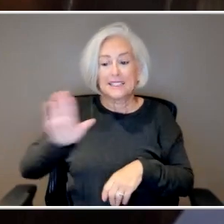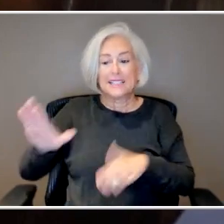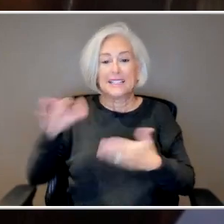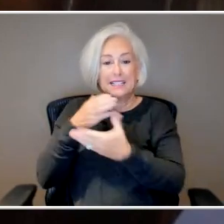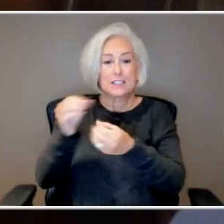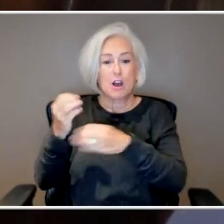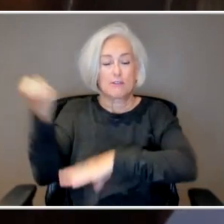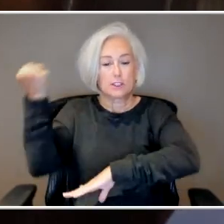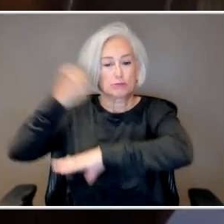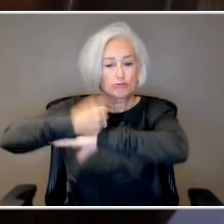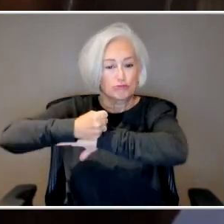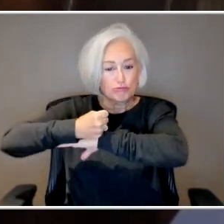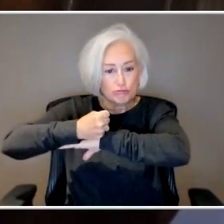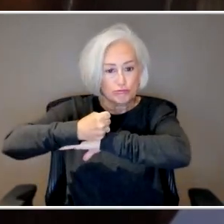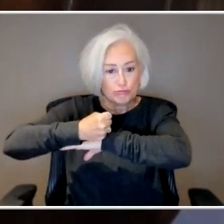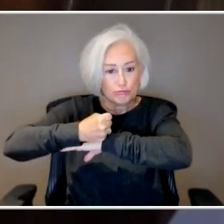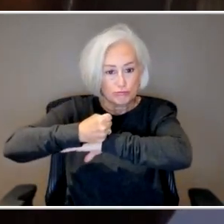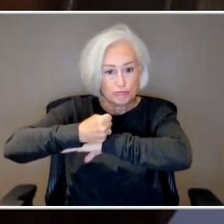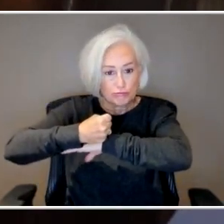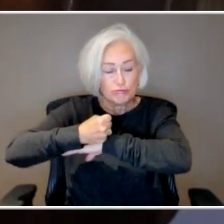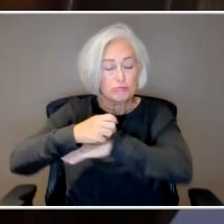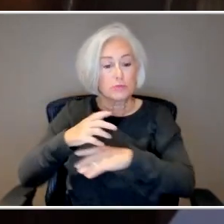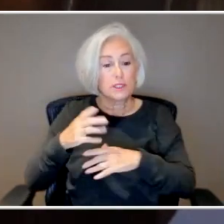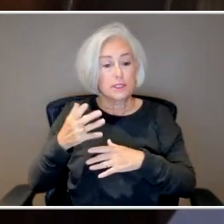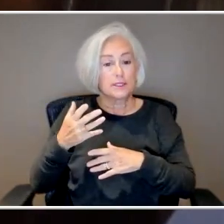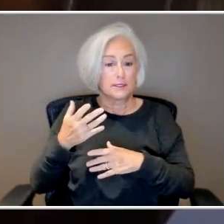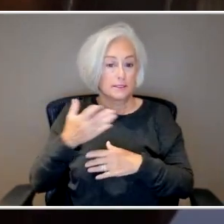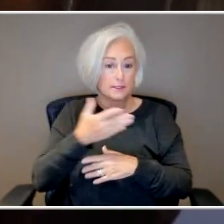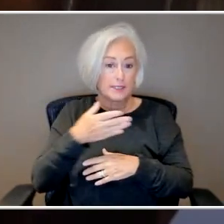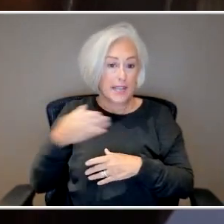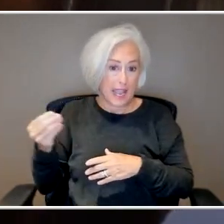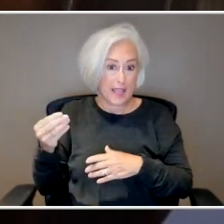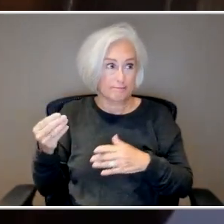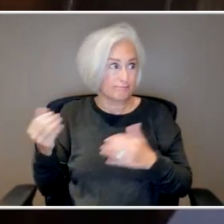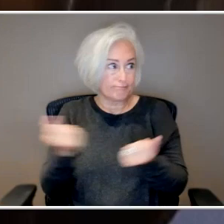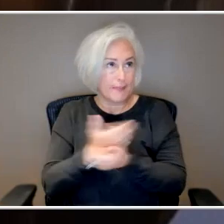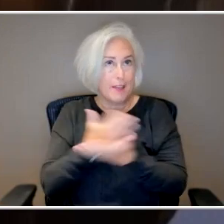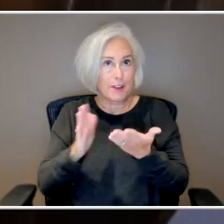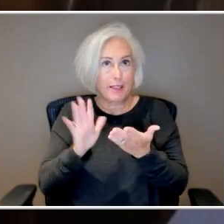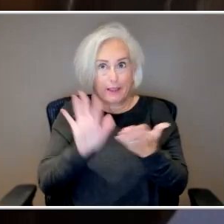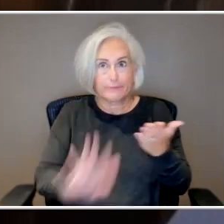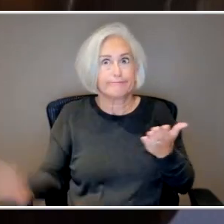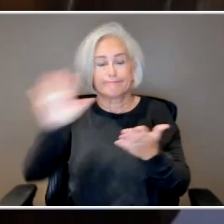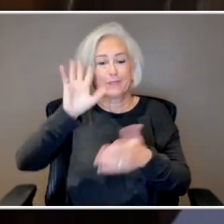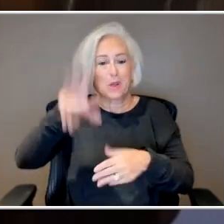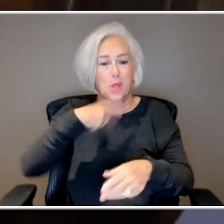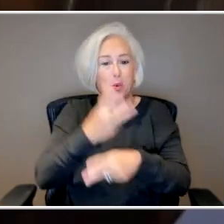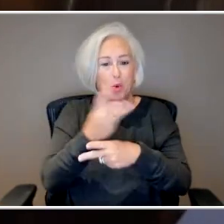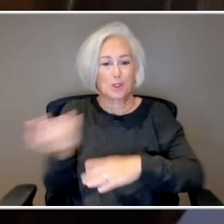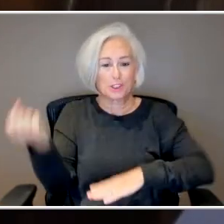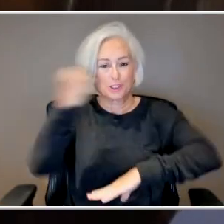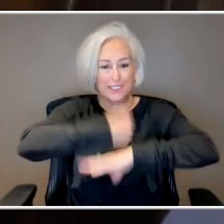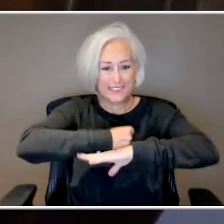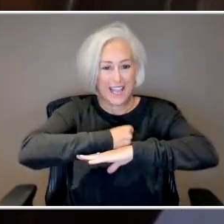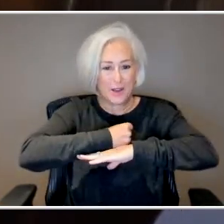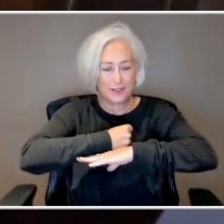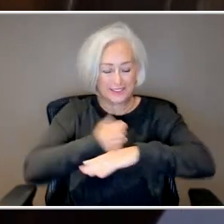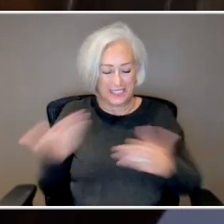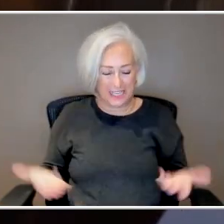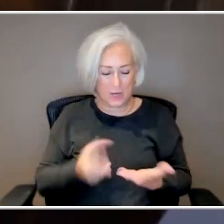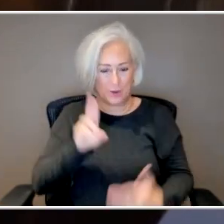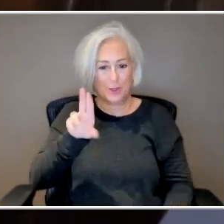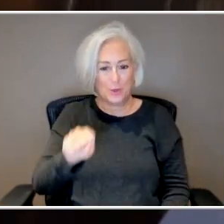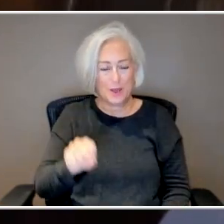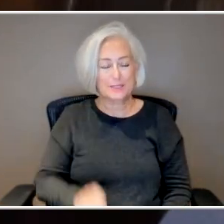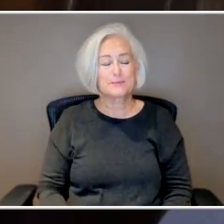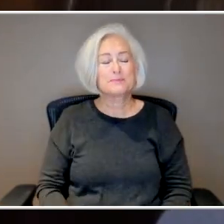shut down, and as well as everything in the world shut down, basically, United States did.